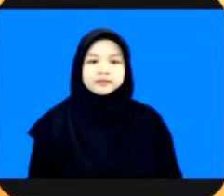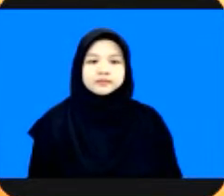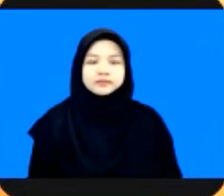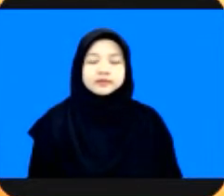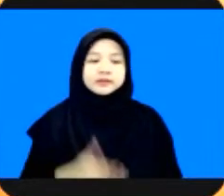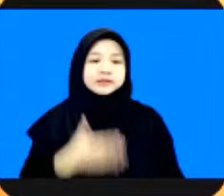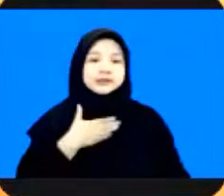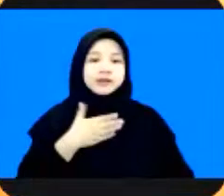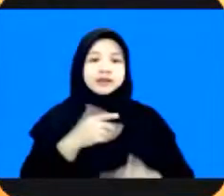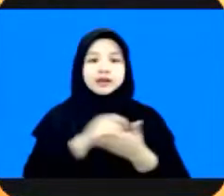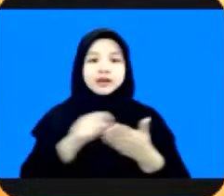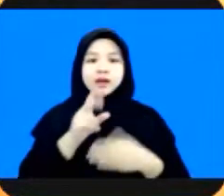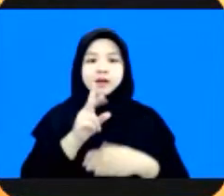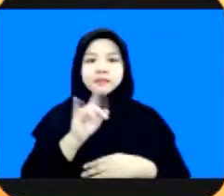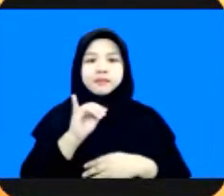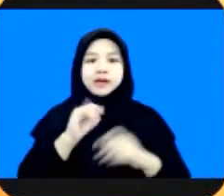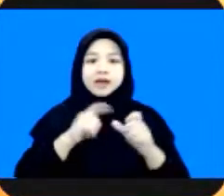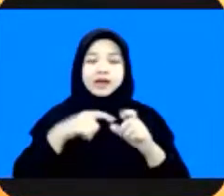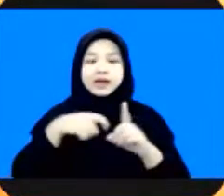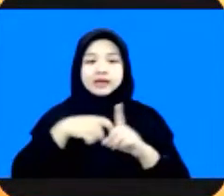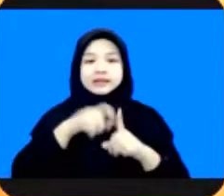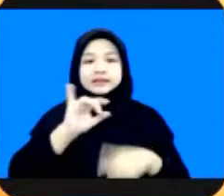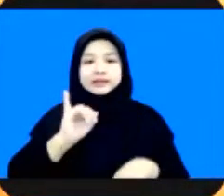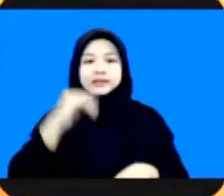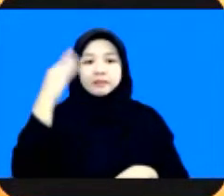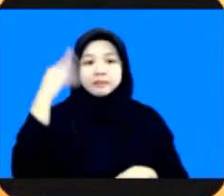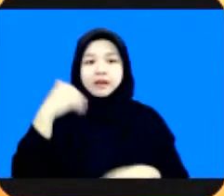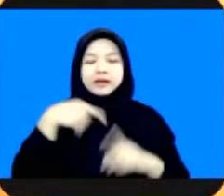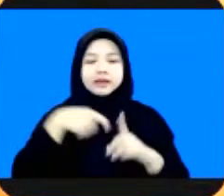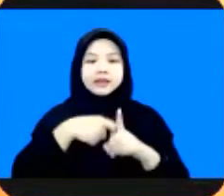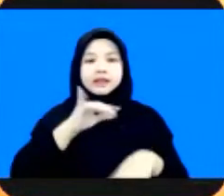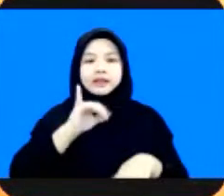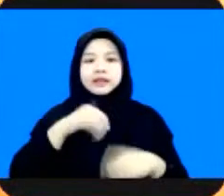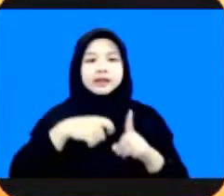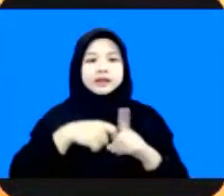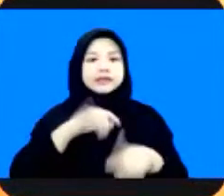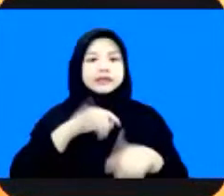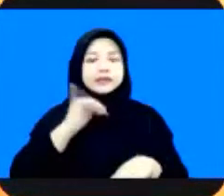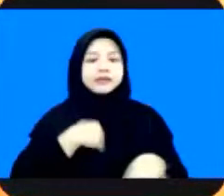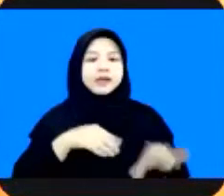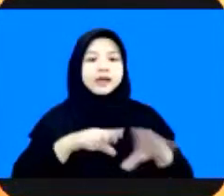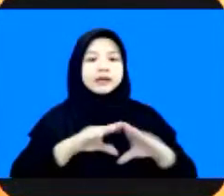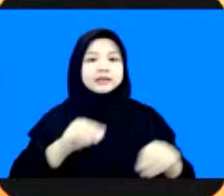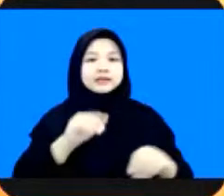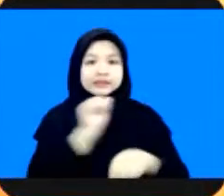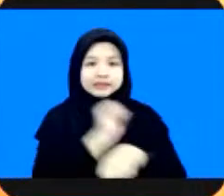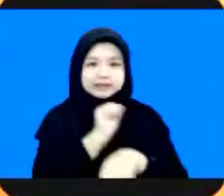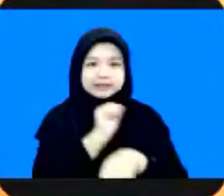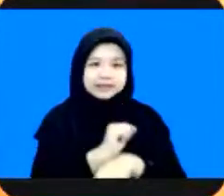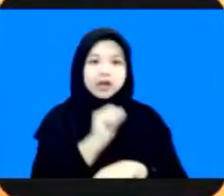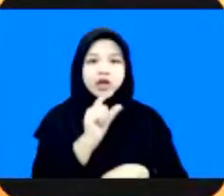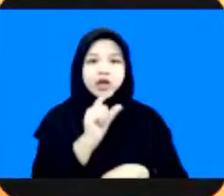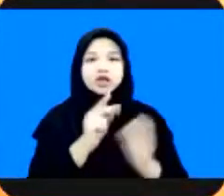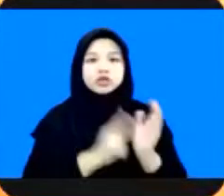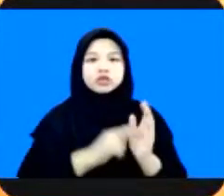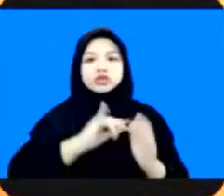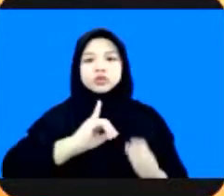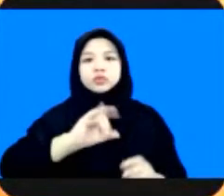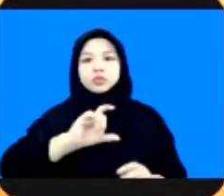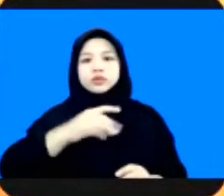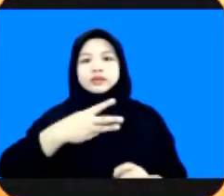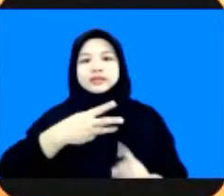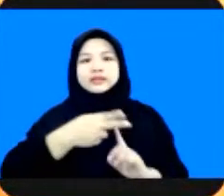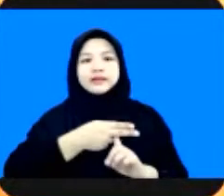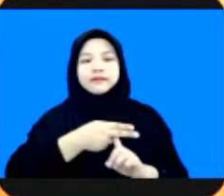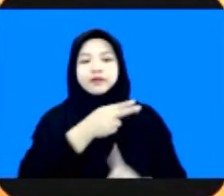call me Kiki. I'm working at UNICEF Indonesia as the Social and Behavior Change Specialist. But today I'll be also talking